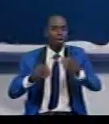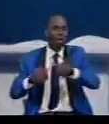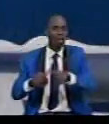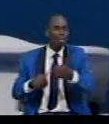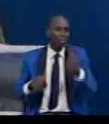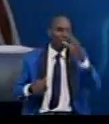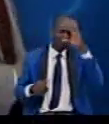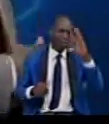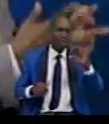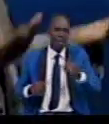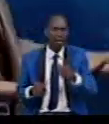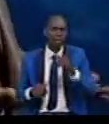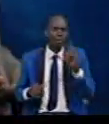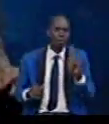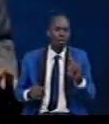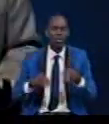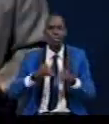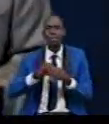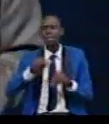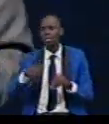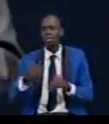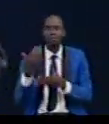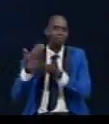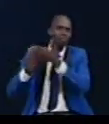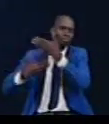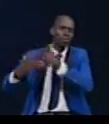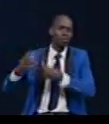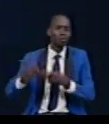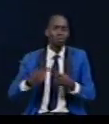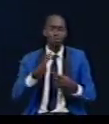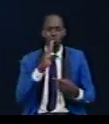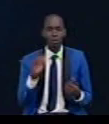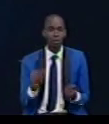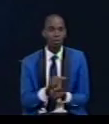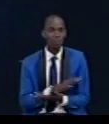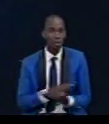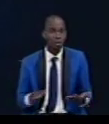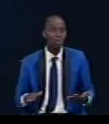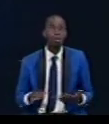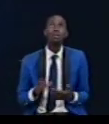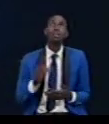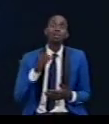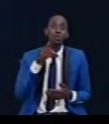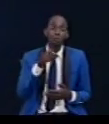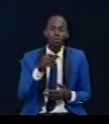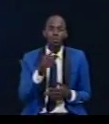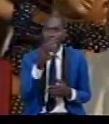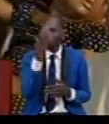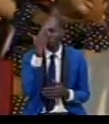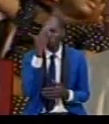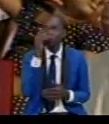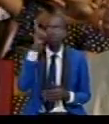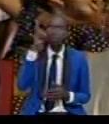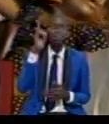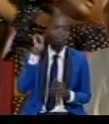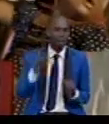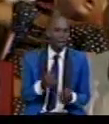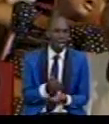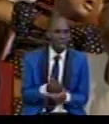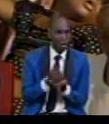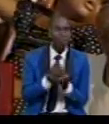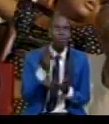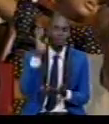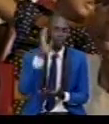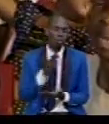any generation, he doesn't want anyone to perish. He can help, he will help. Tonight,